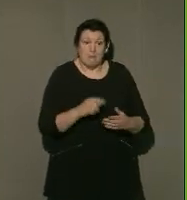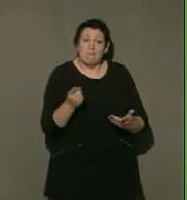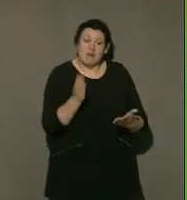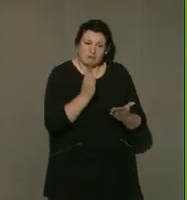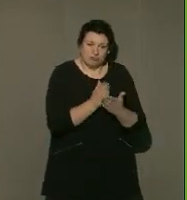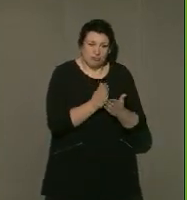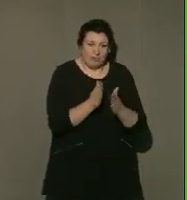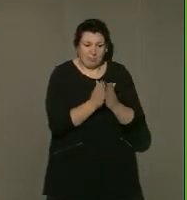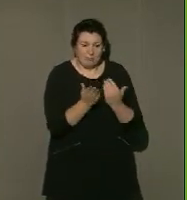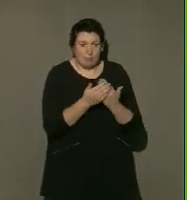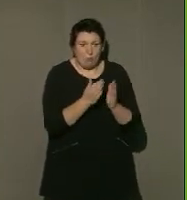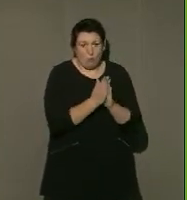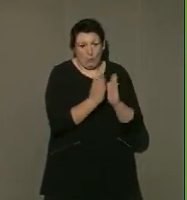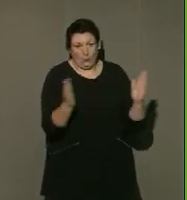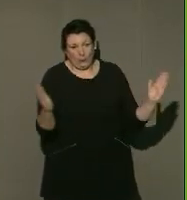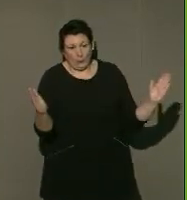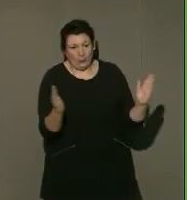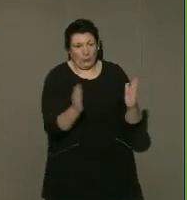more complex.